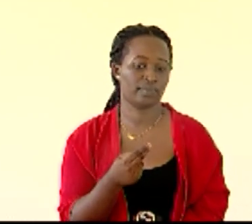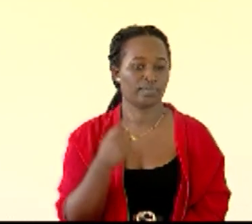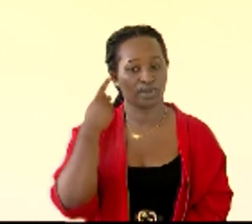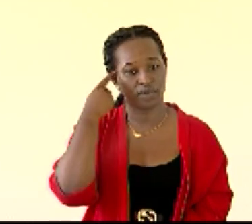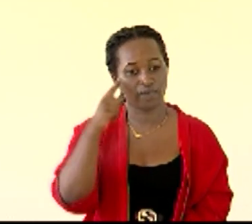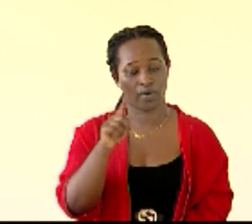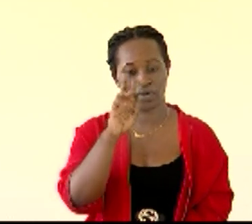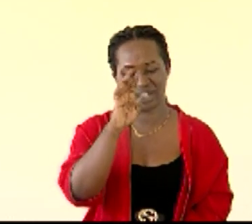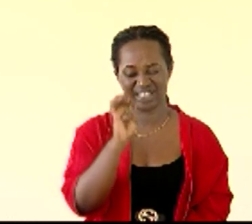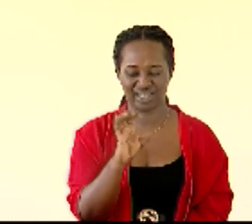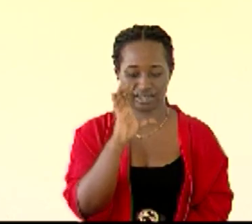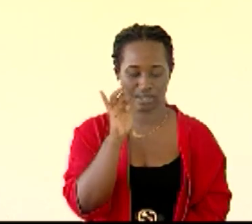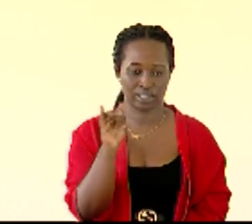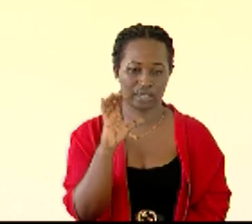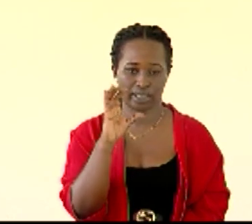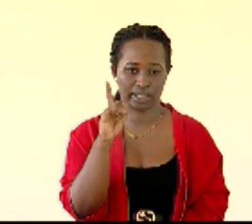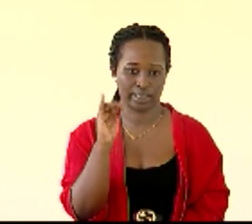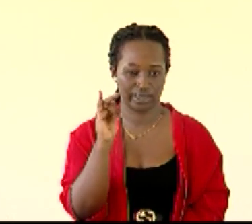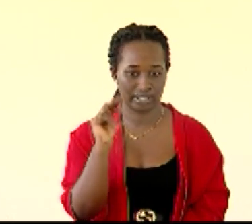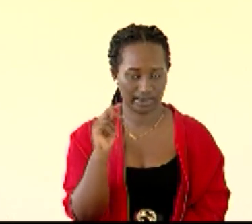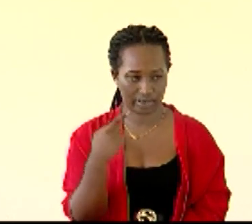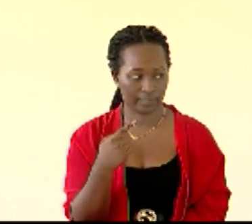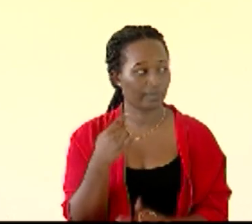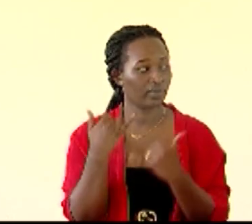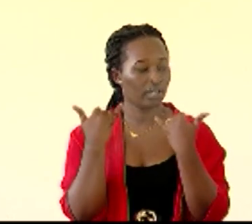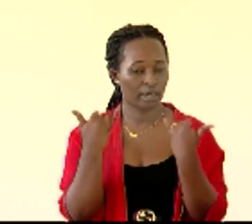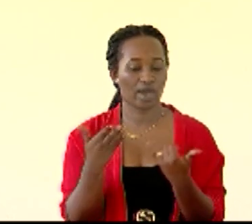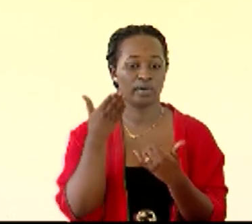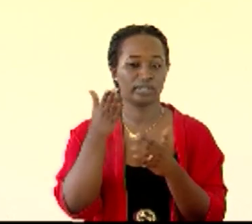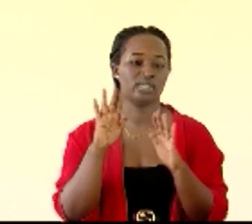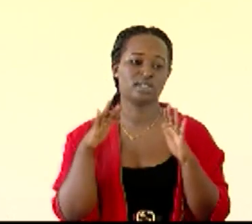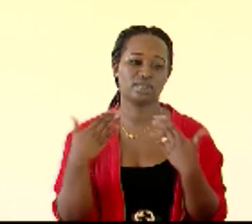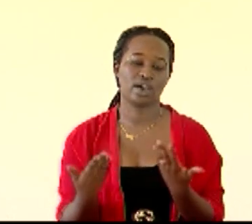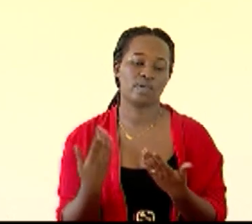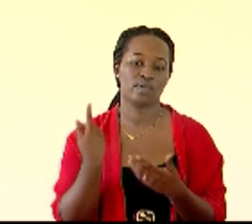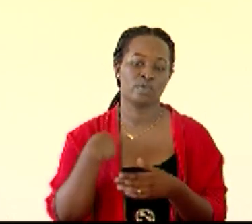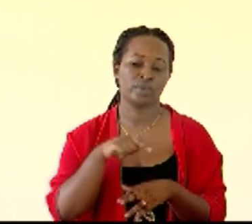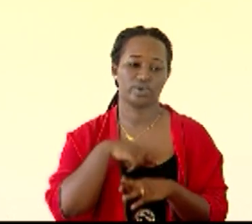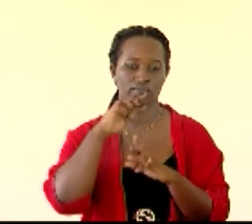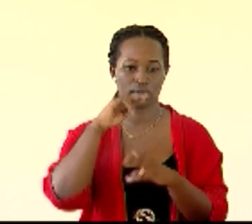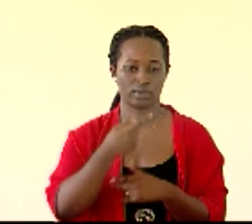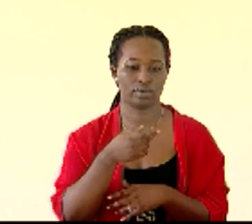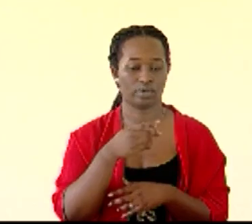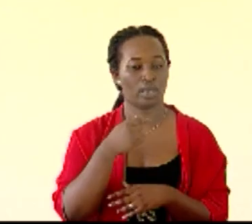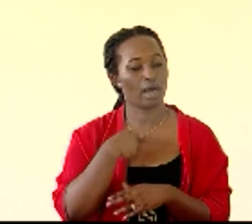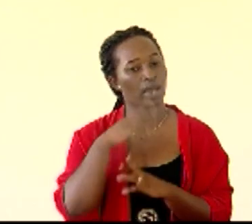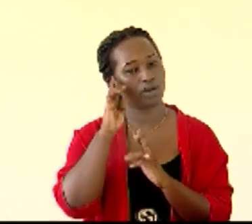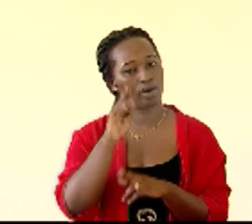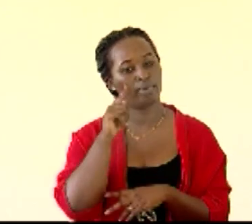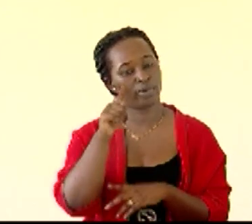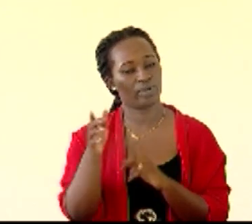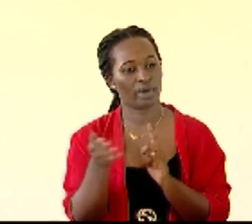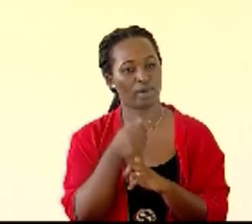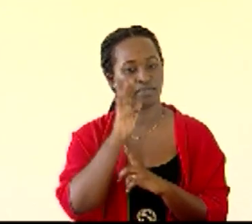recycling the reaction. Now, that is how you would respond to that question. I hope you have your camera with you and you've taken the